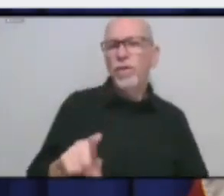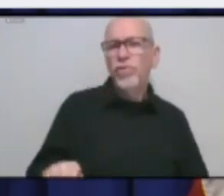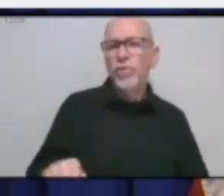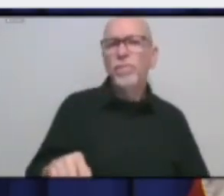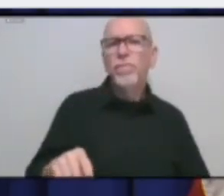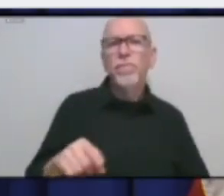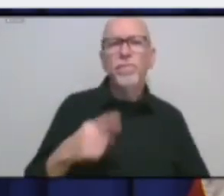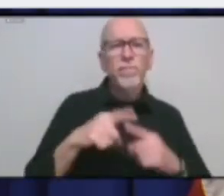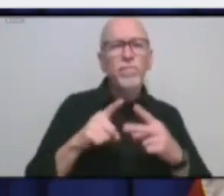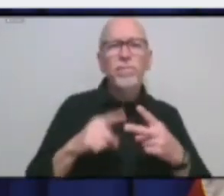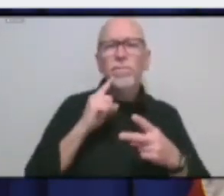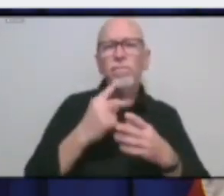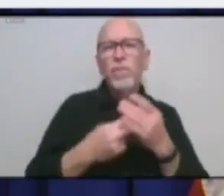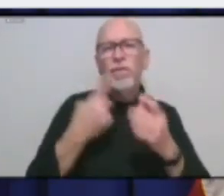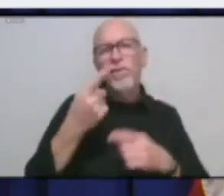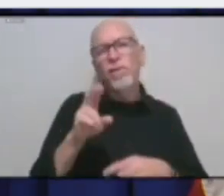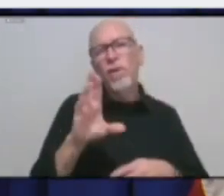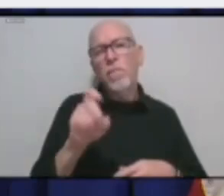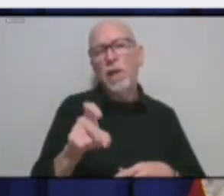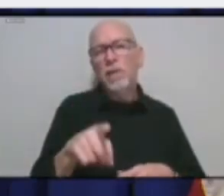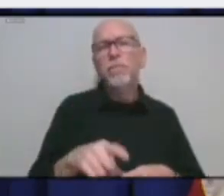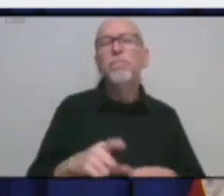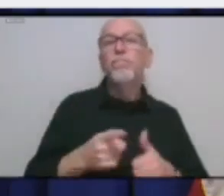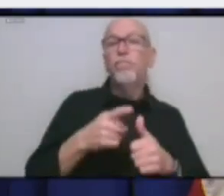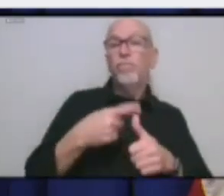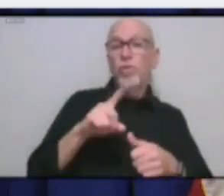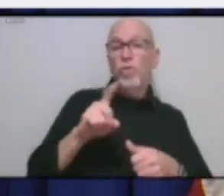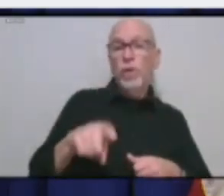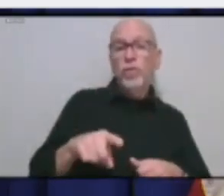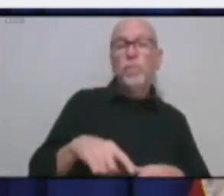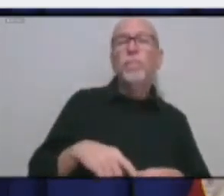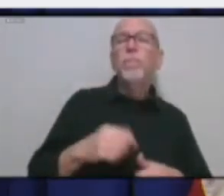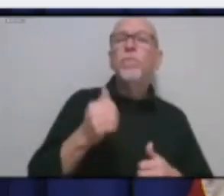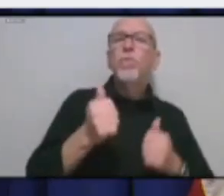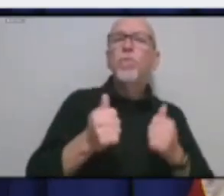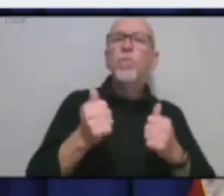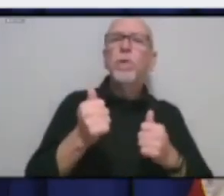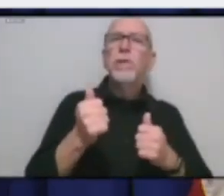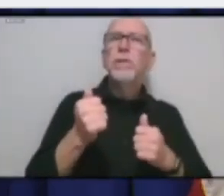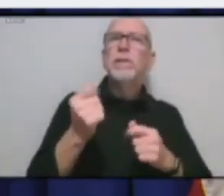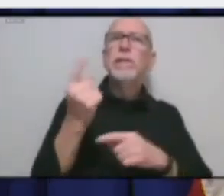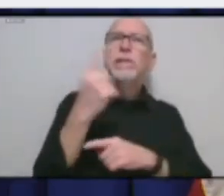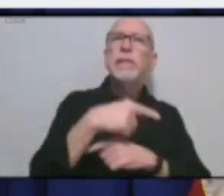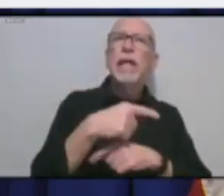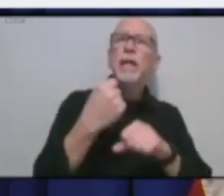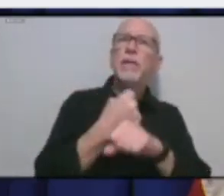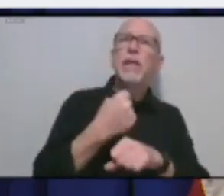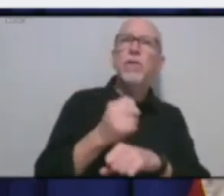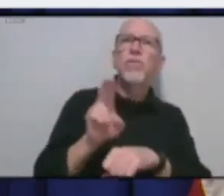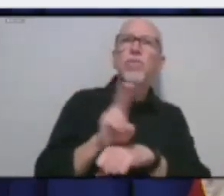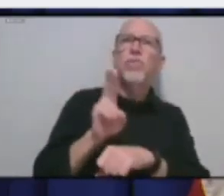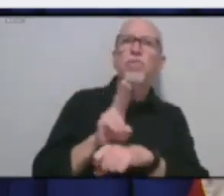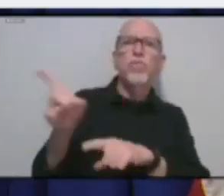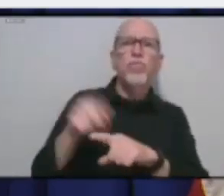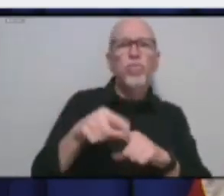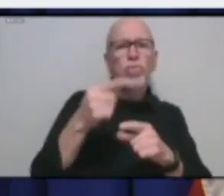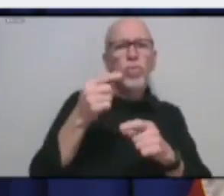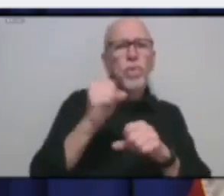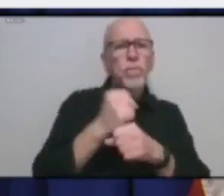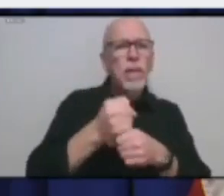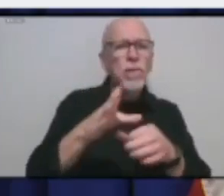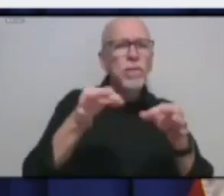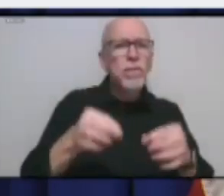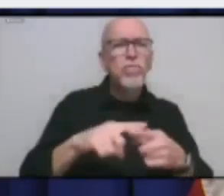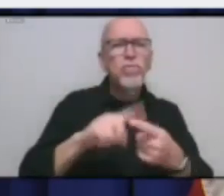think they're probably both for Dr. Box. My first question is, which days' data were used to inform the decision to change